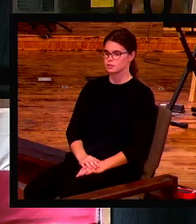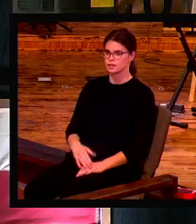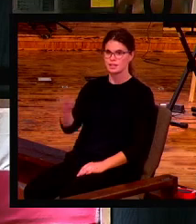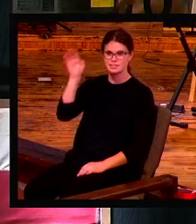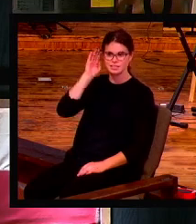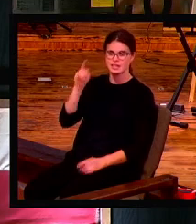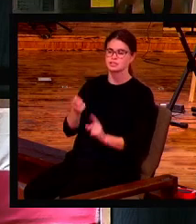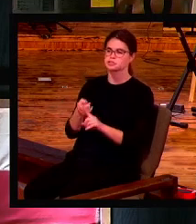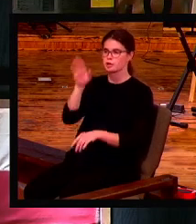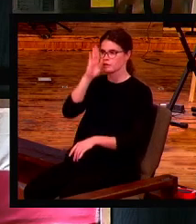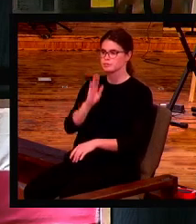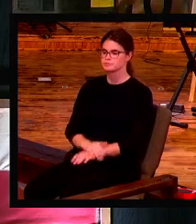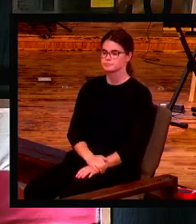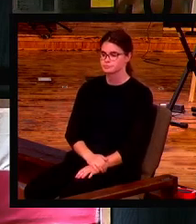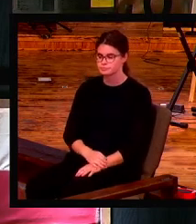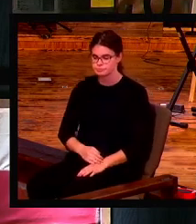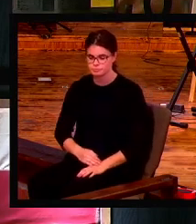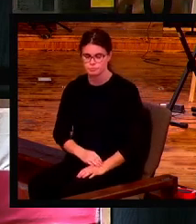All of those answers were correct.